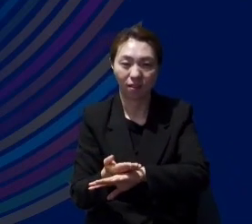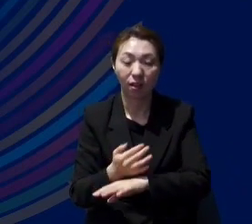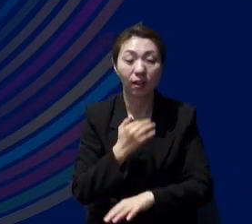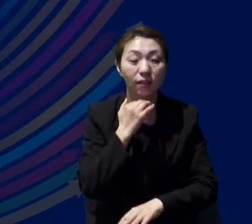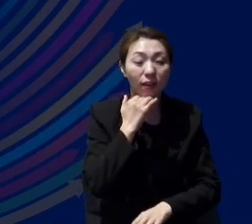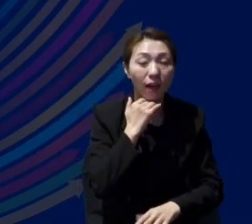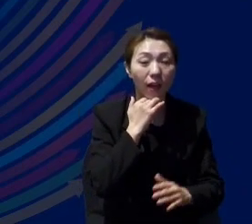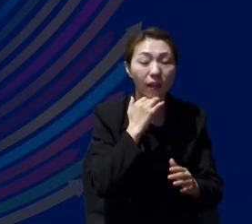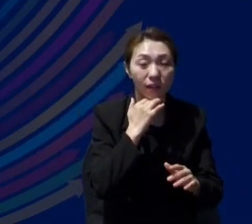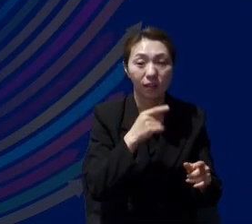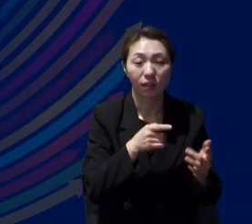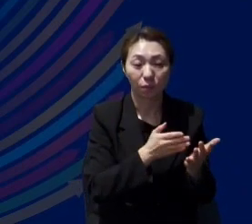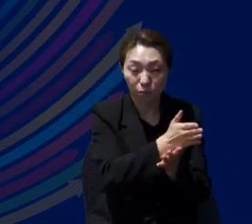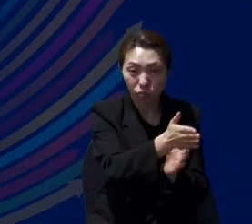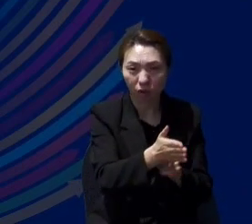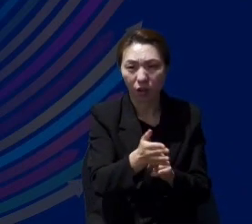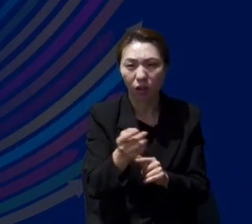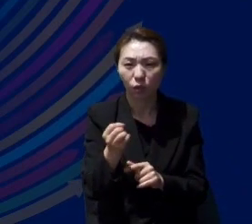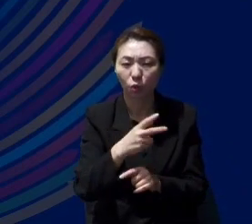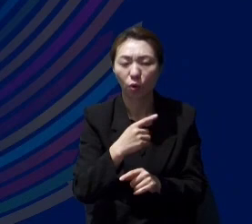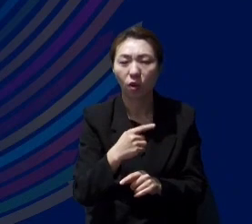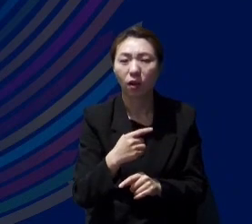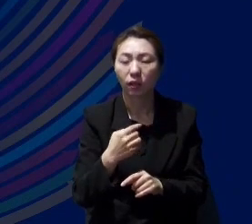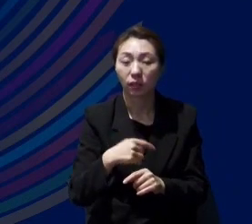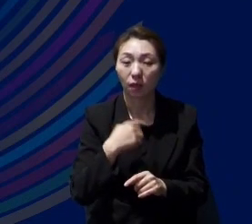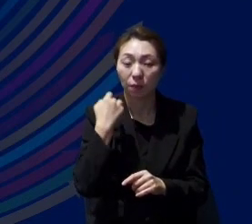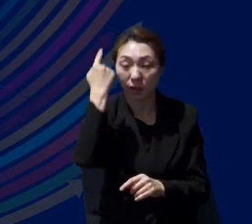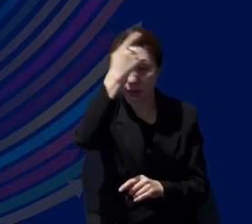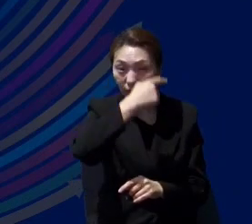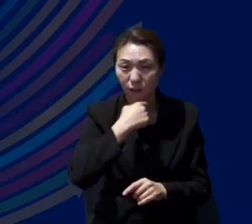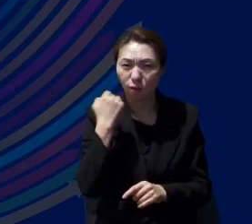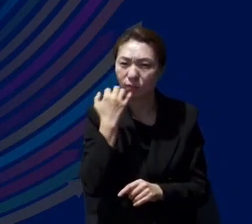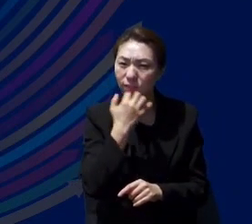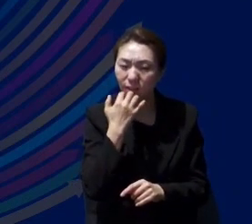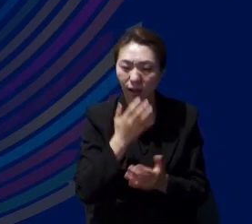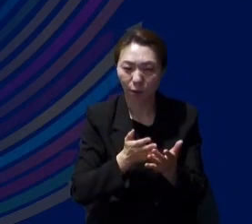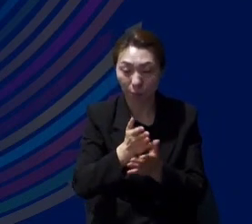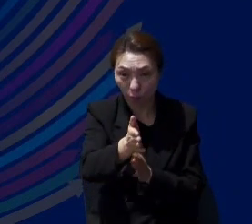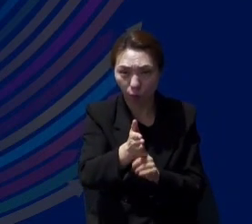sort of dig into any particular area that is of interest.